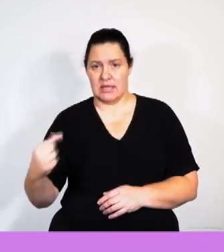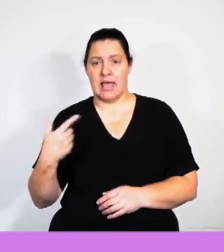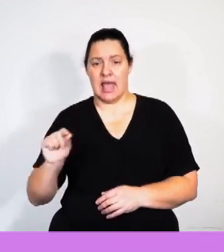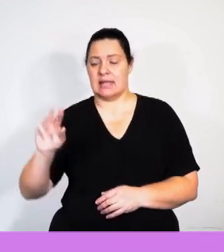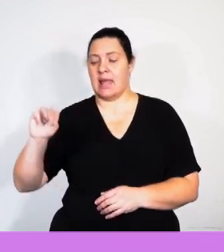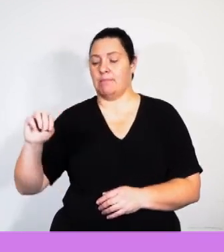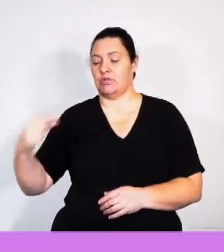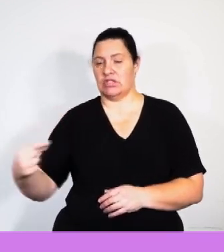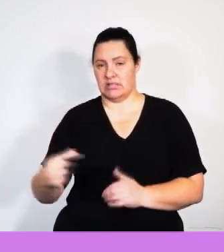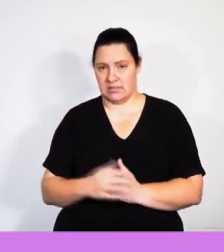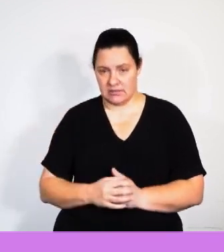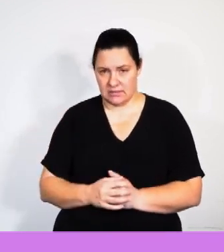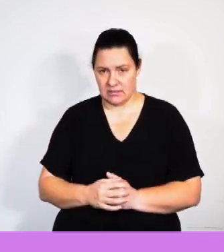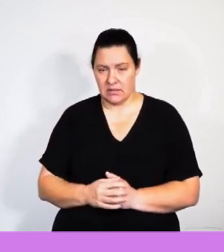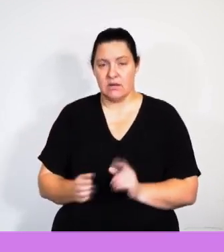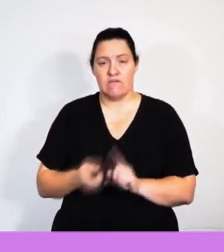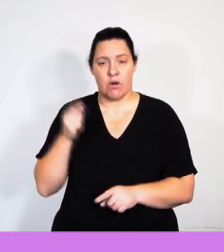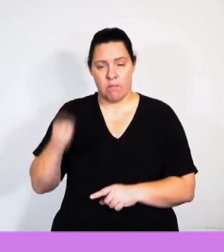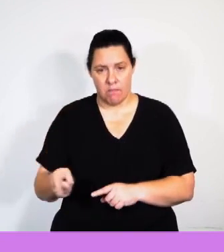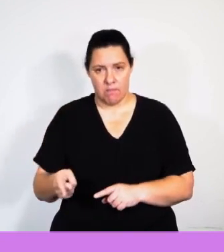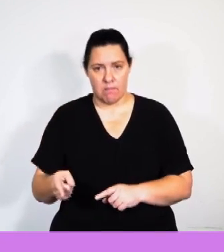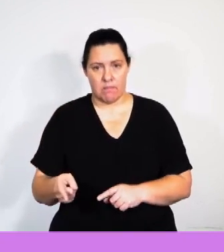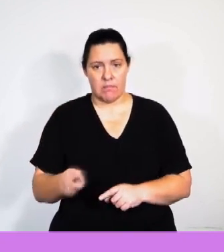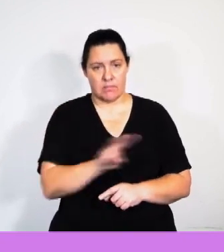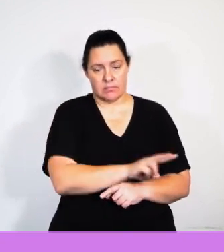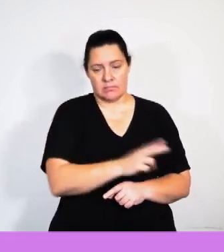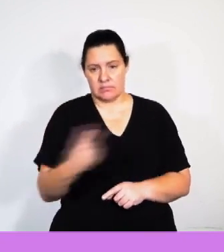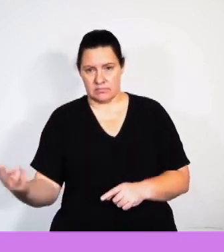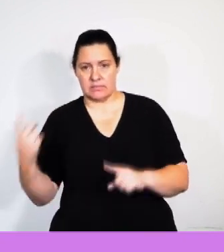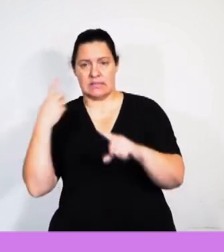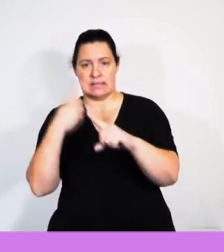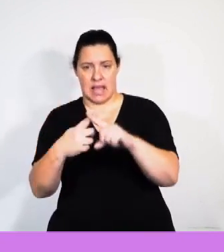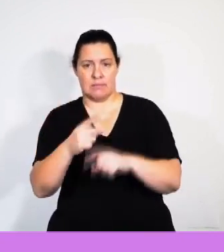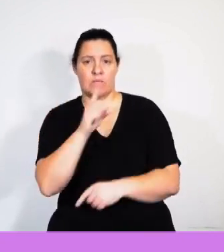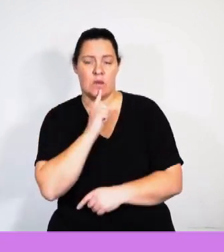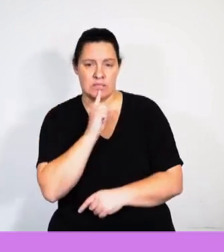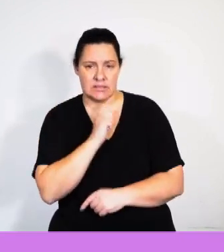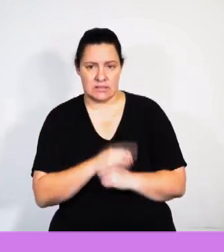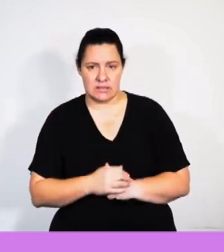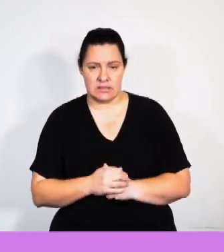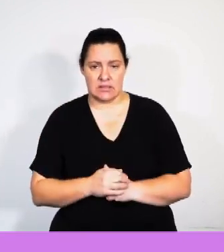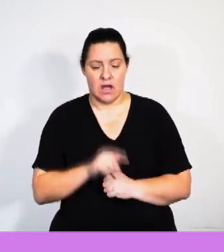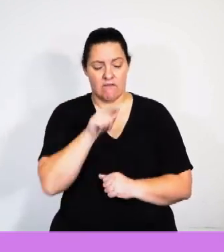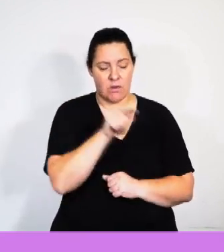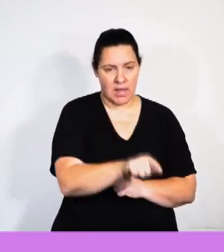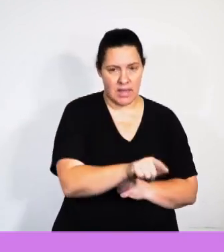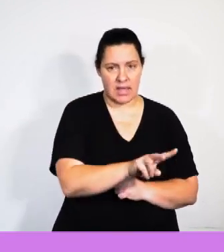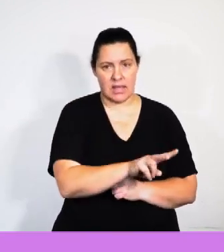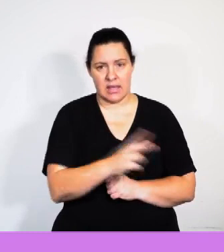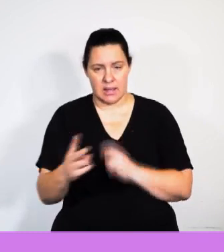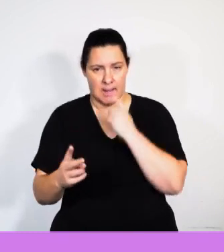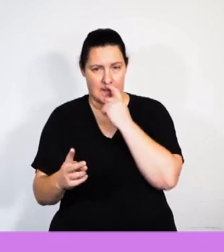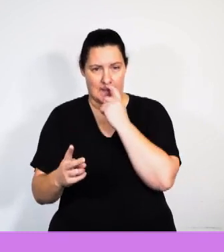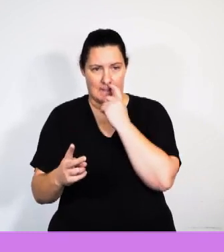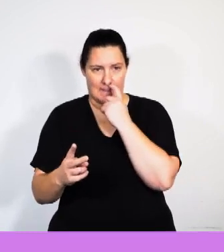and milligrams. From here to there, you multiply with 1,000. From here, it will